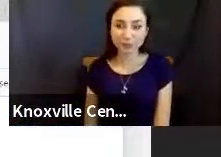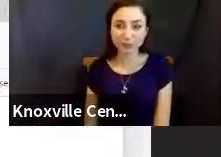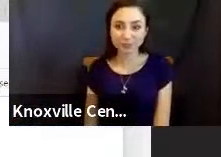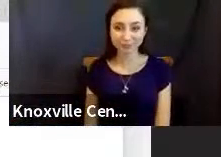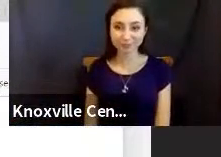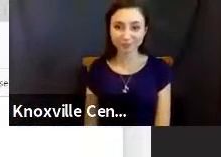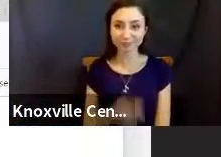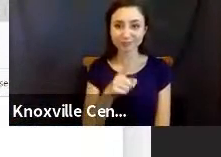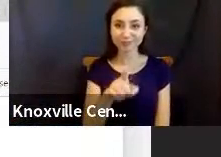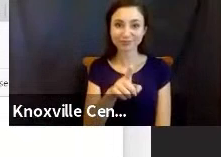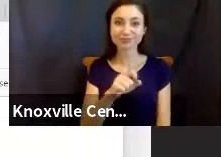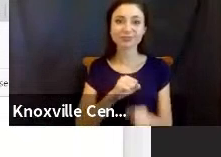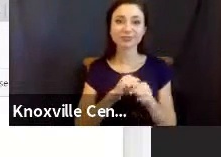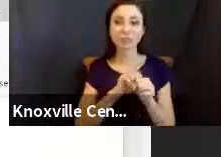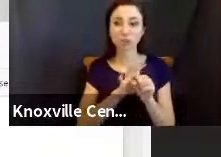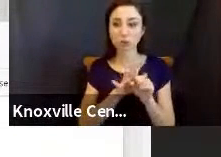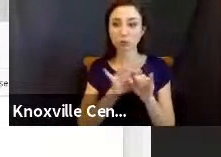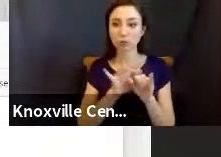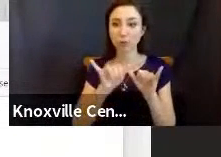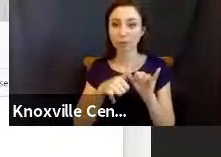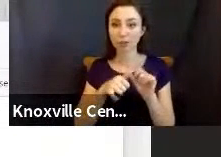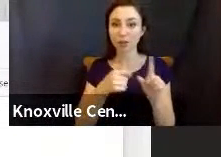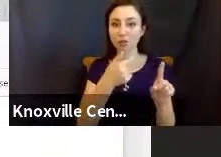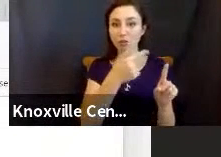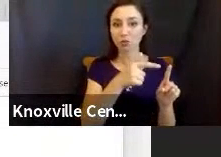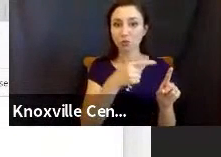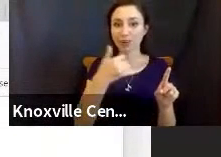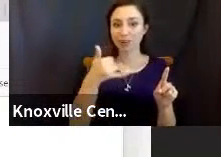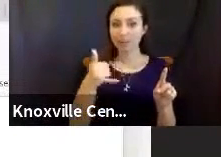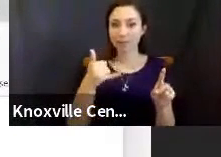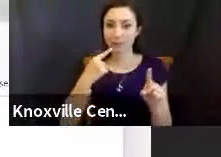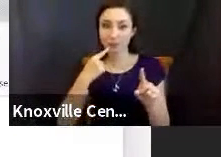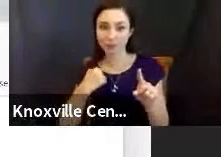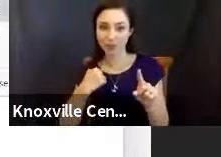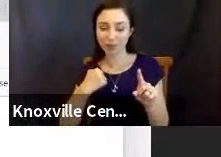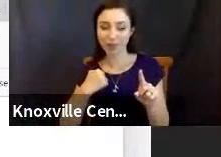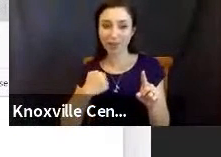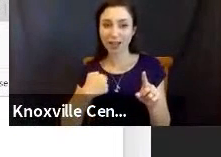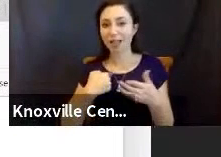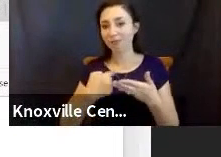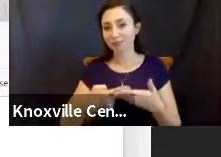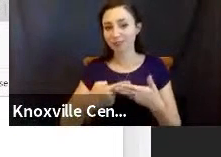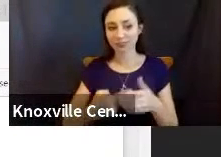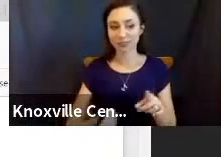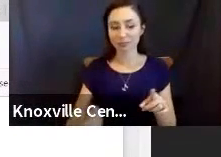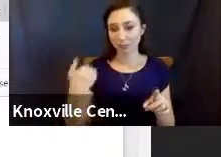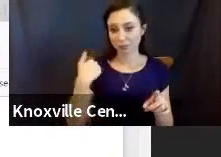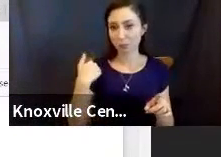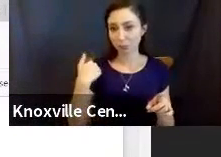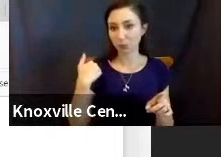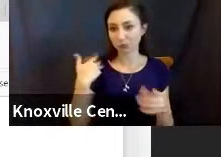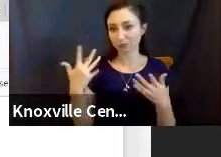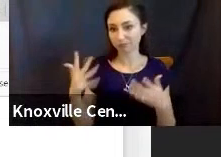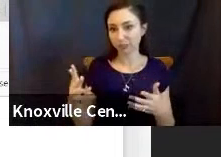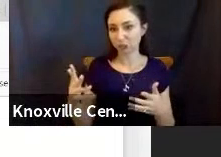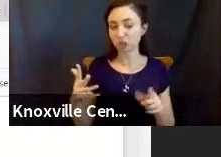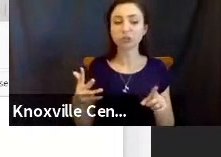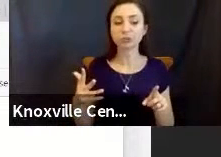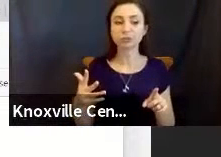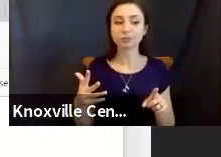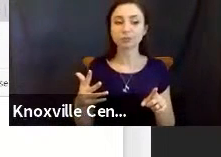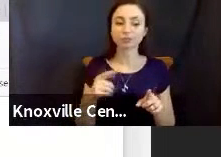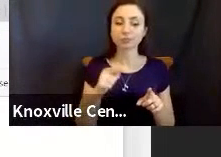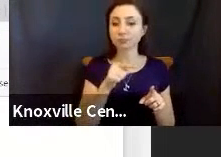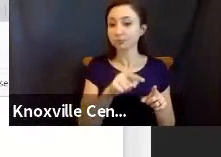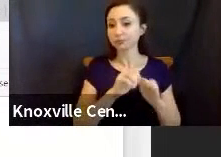And these are the COVID metrics, the green, yellow, and red. And I've talked about these before. And these